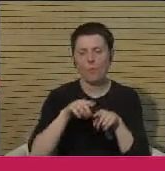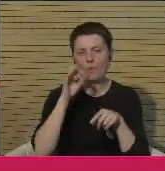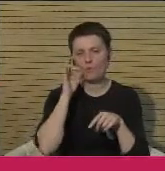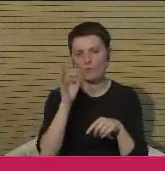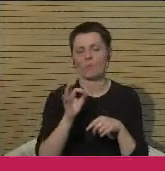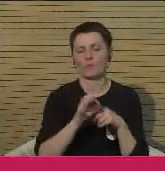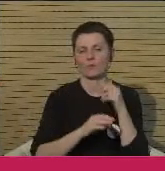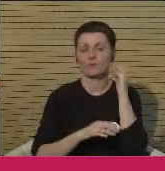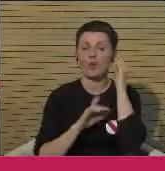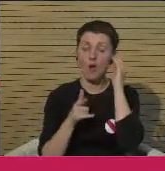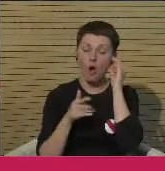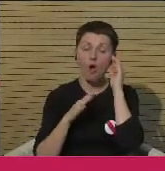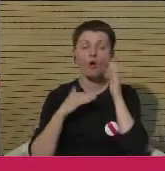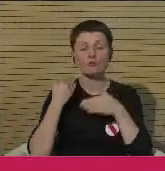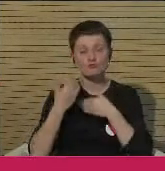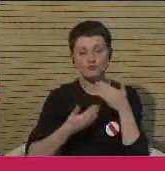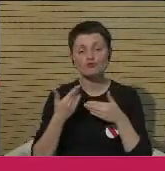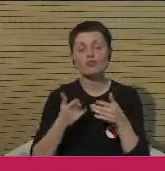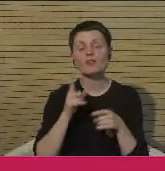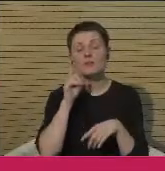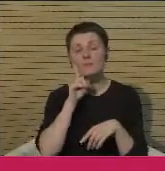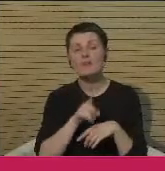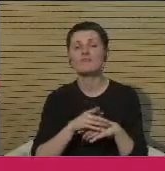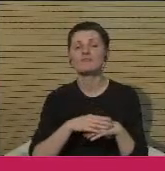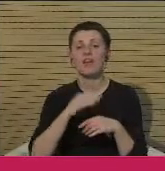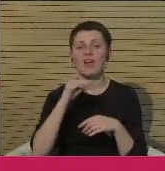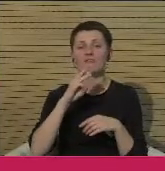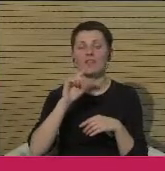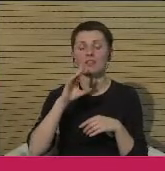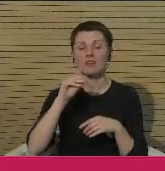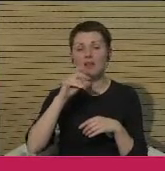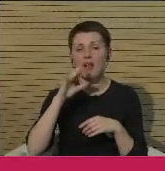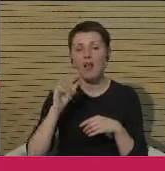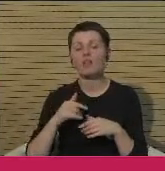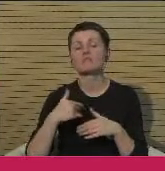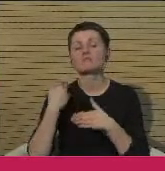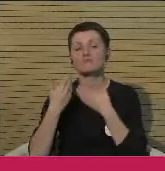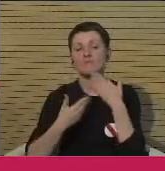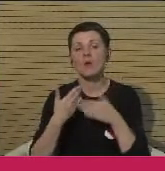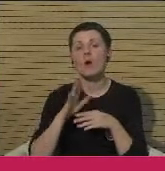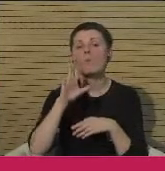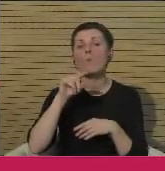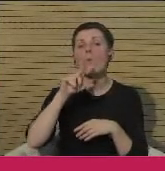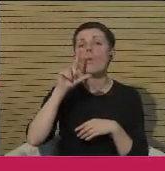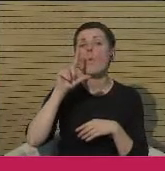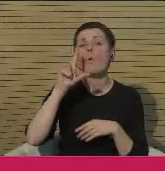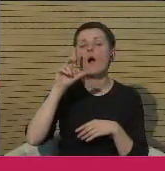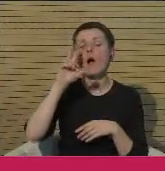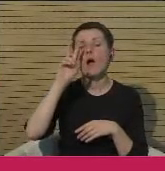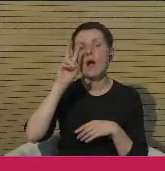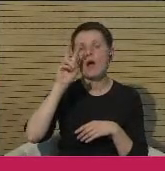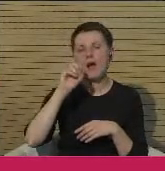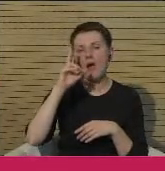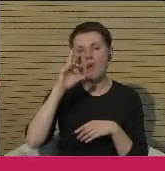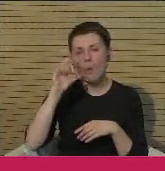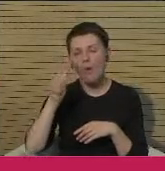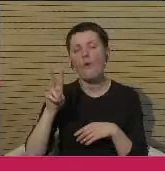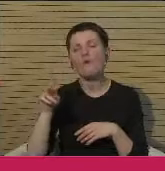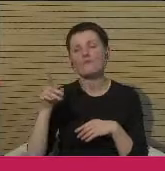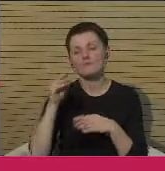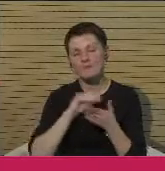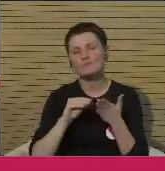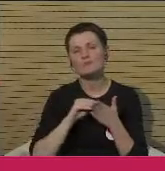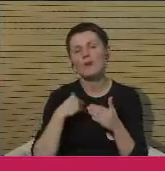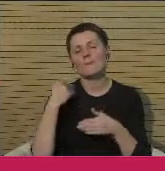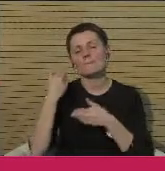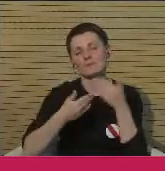turn out to the good in the future. So I strongly support and I